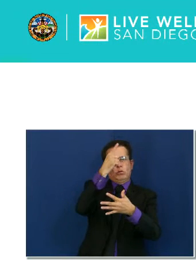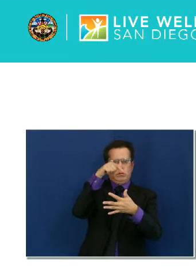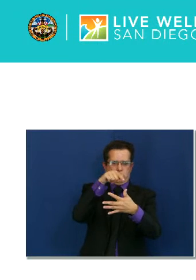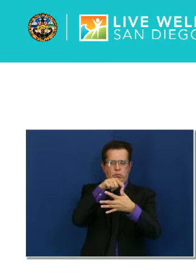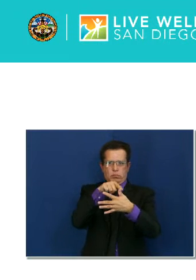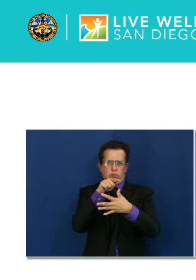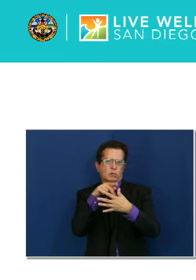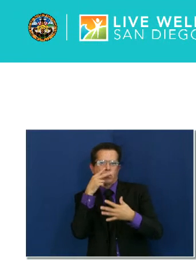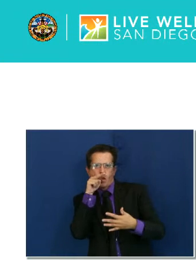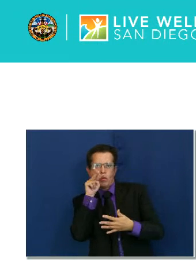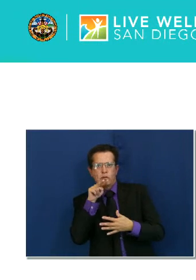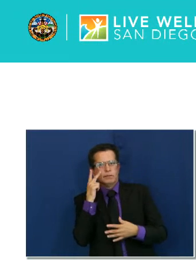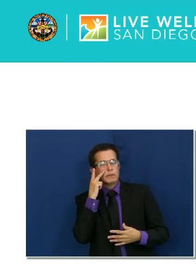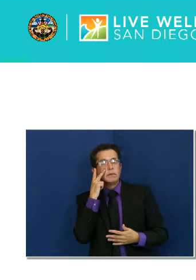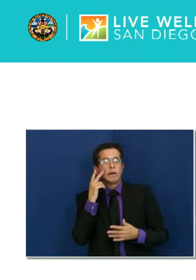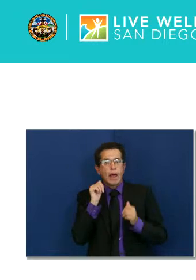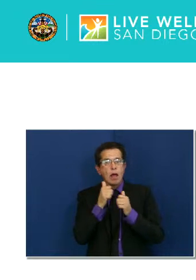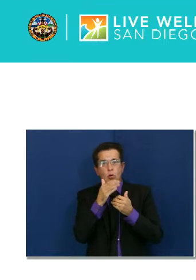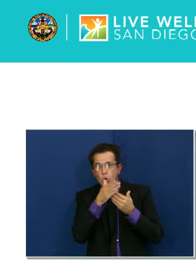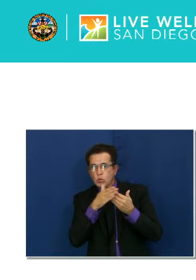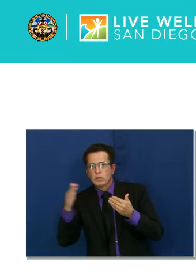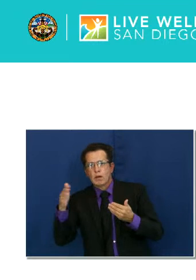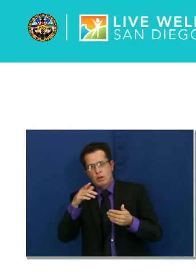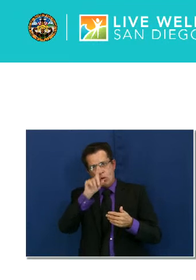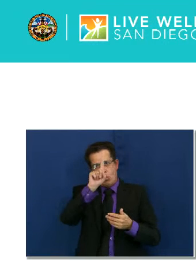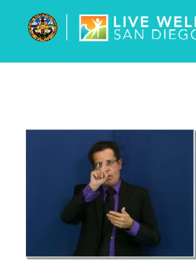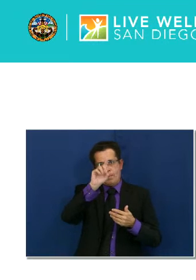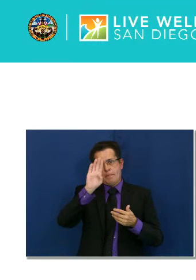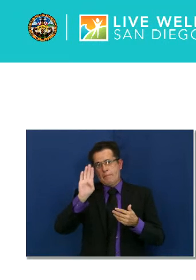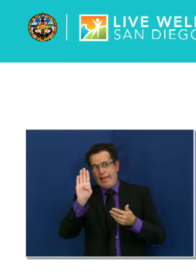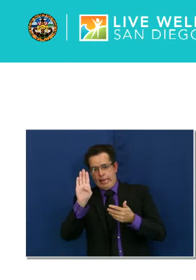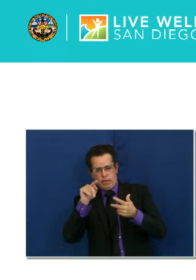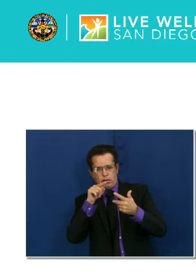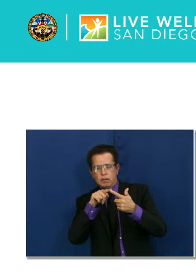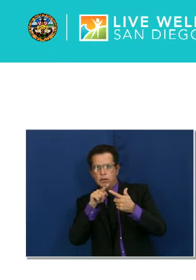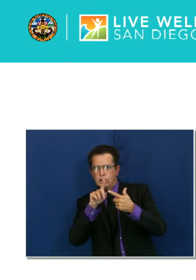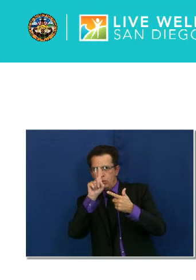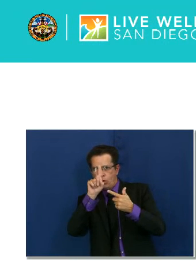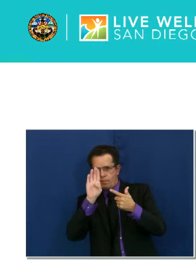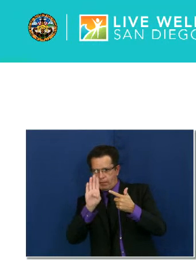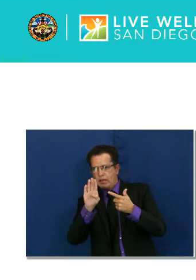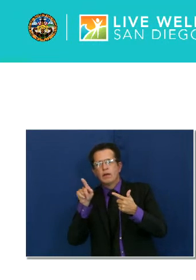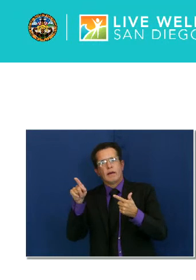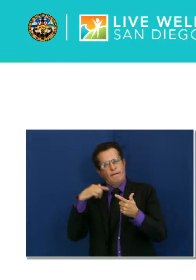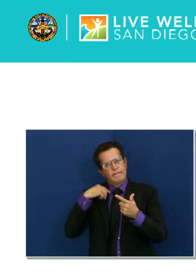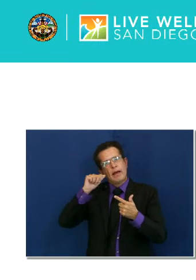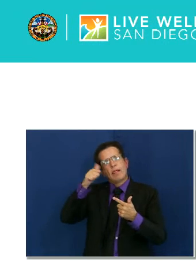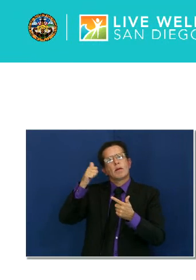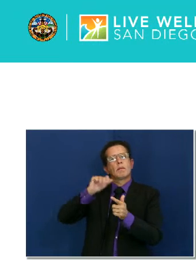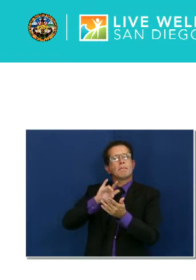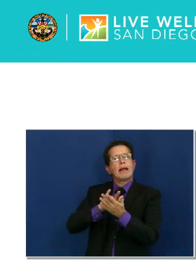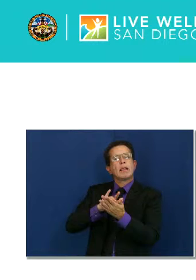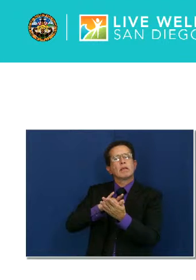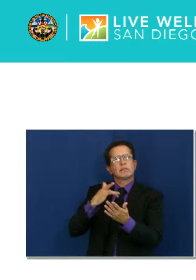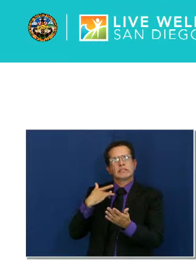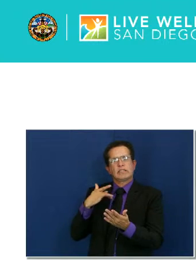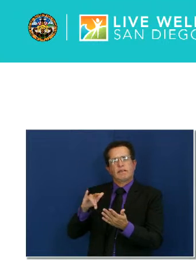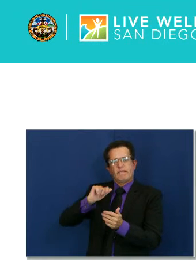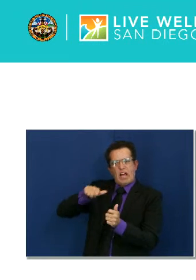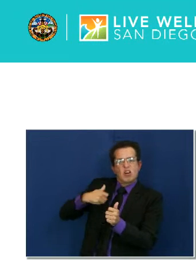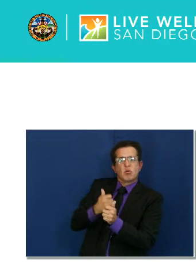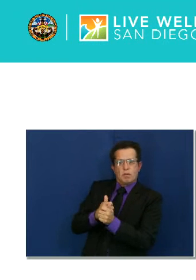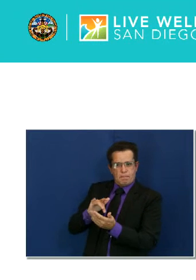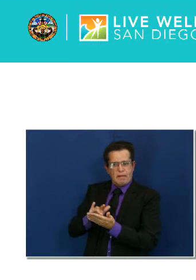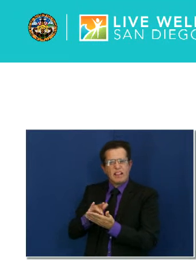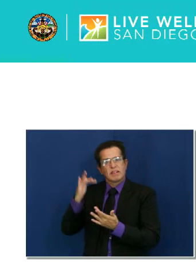the phases play out. Phase 1B will include people with underlying medical conditions. And then we have